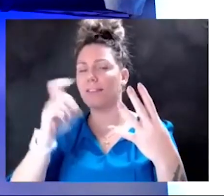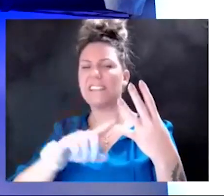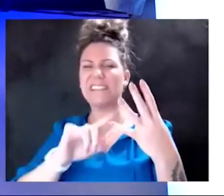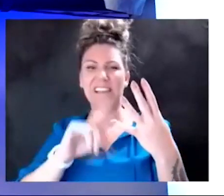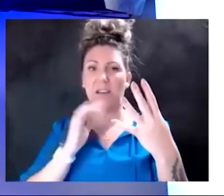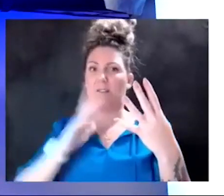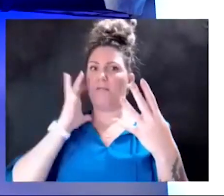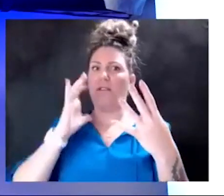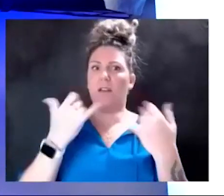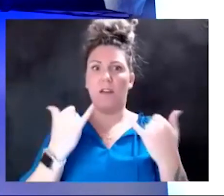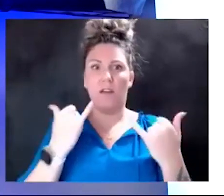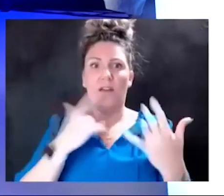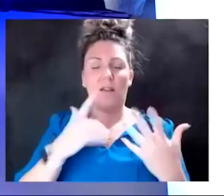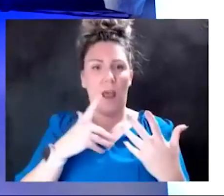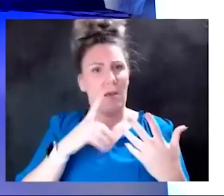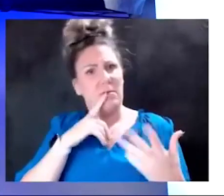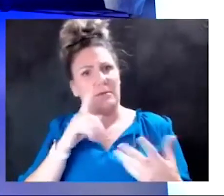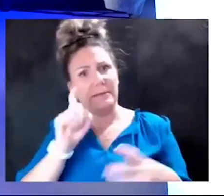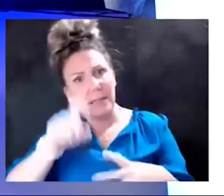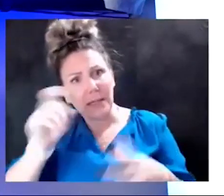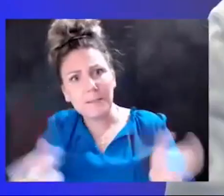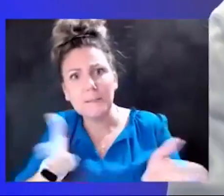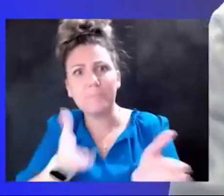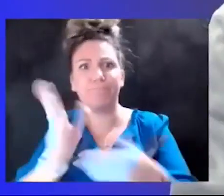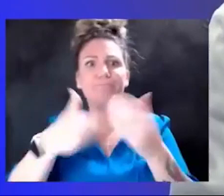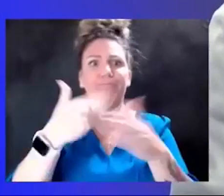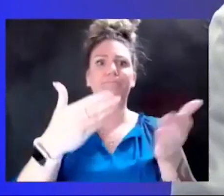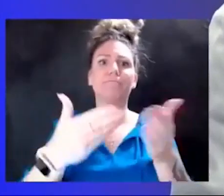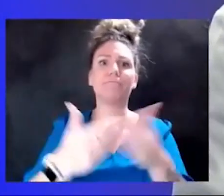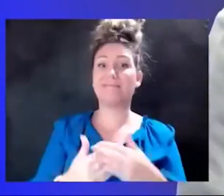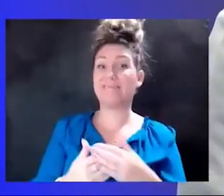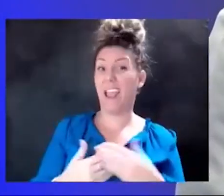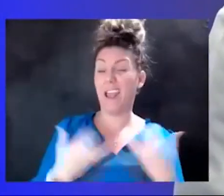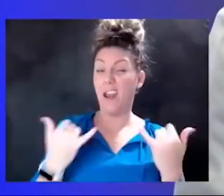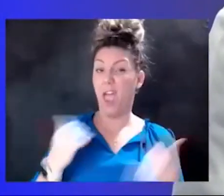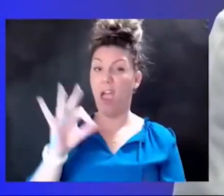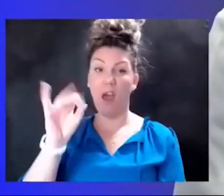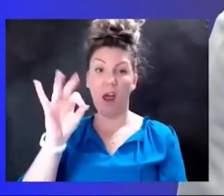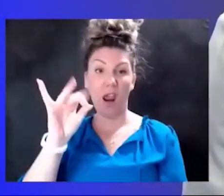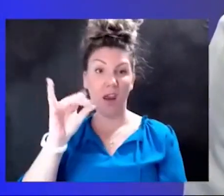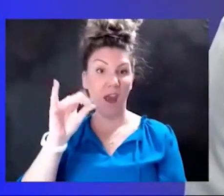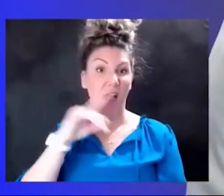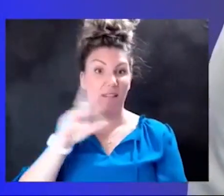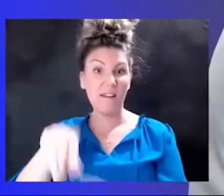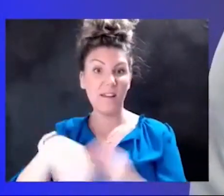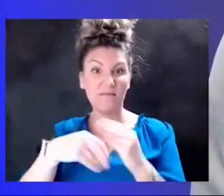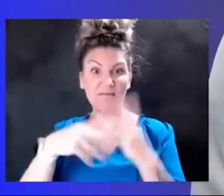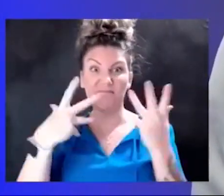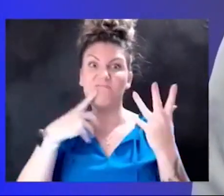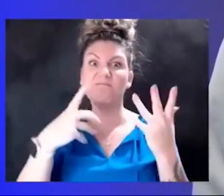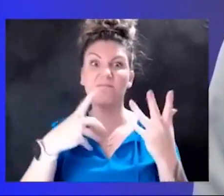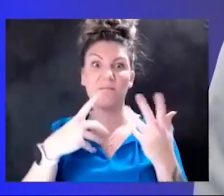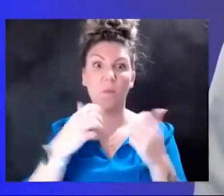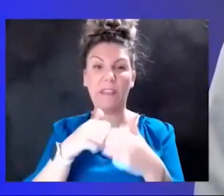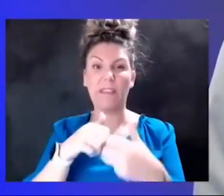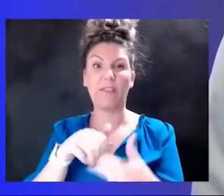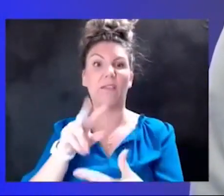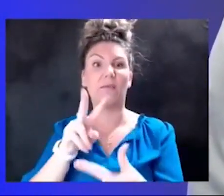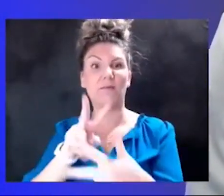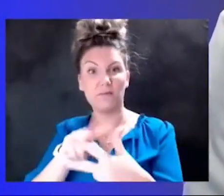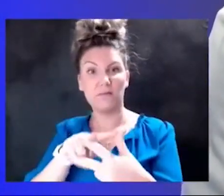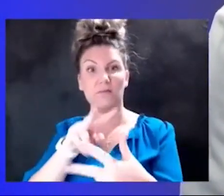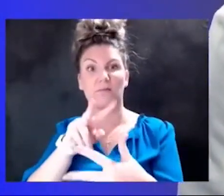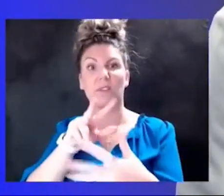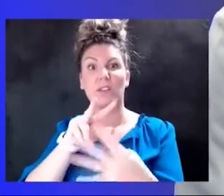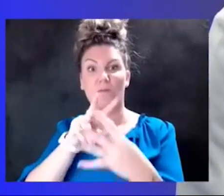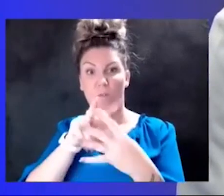that's terrible. Yeah, it's terrible. And now we got 90+% with the mRNA vaccines. This is very high as far as efficacy as well.